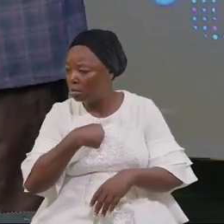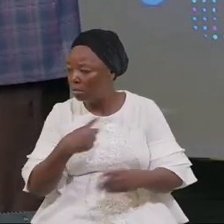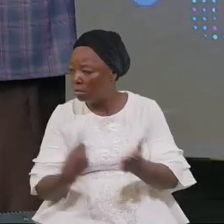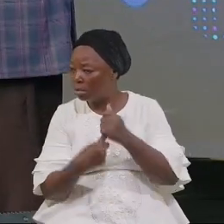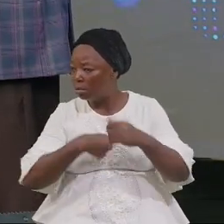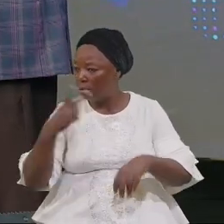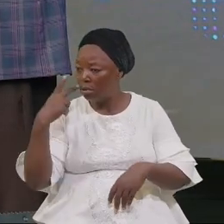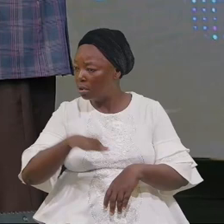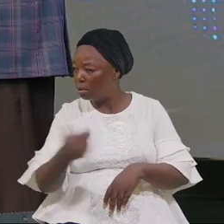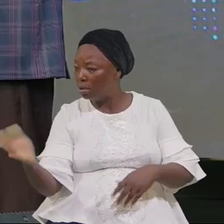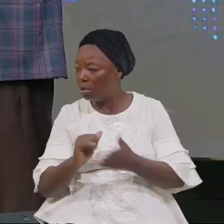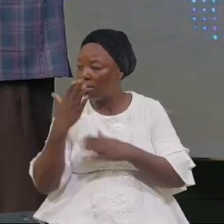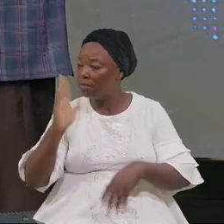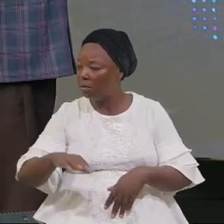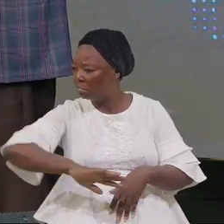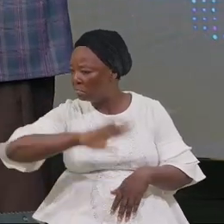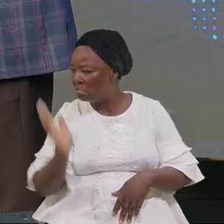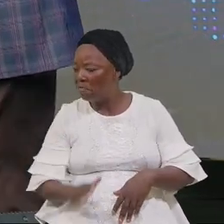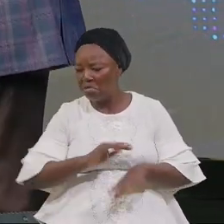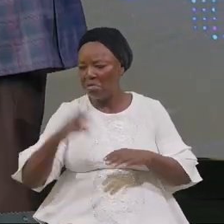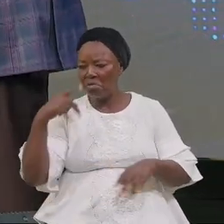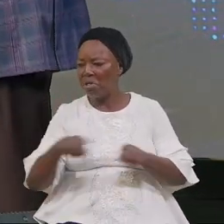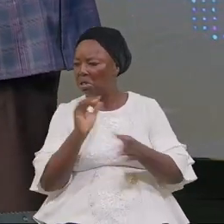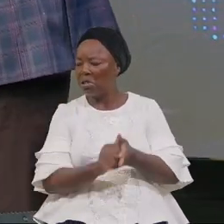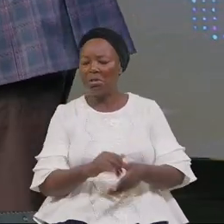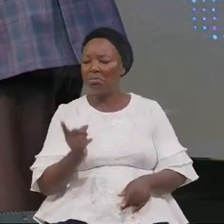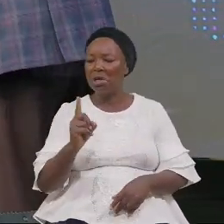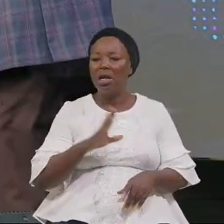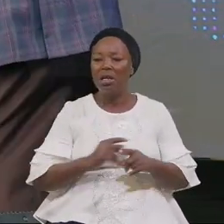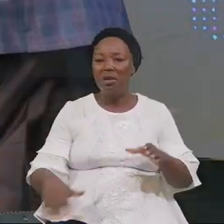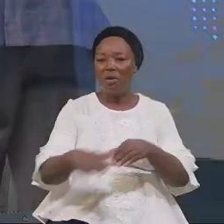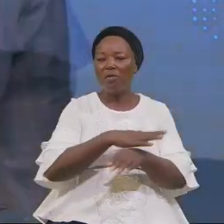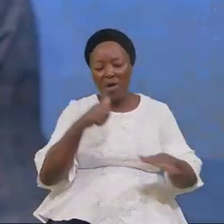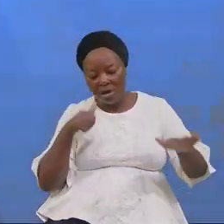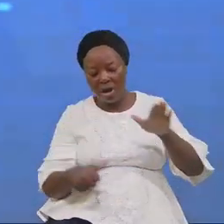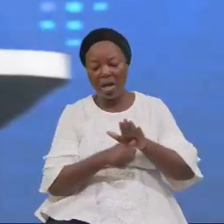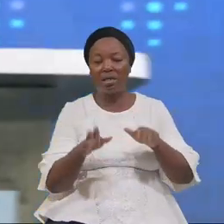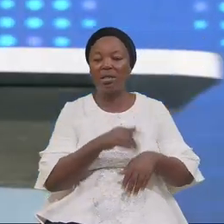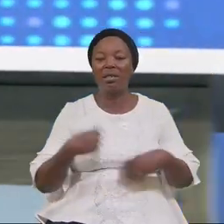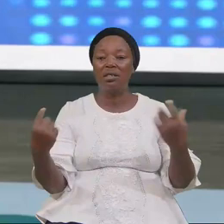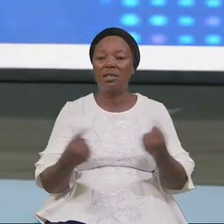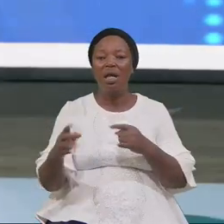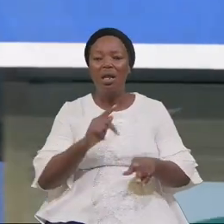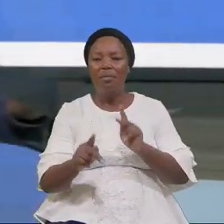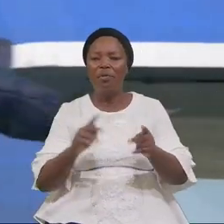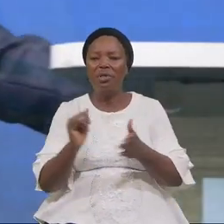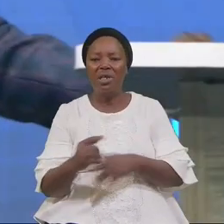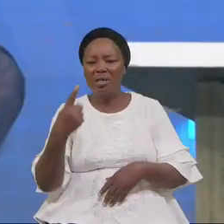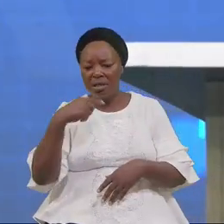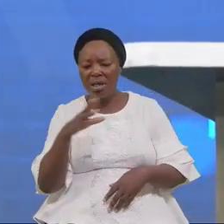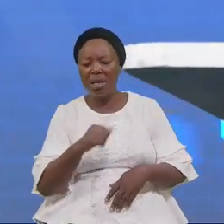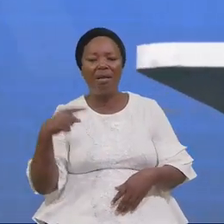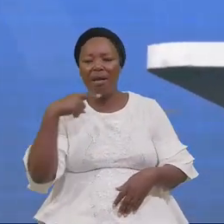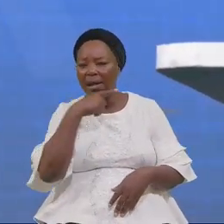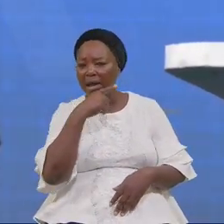doing anything wrong? They cover their sin. The people that tell a lie,